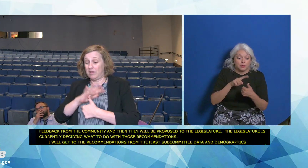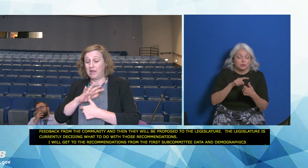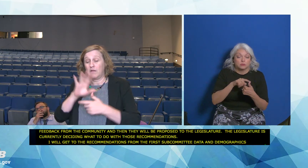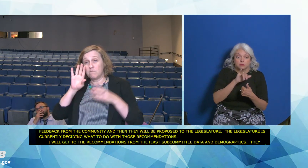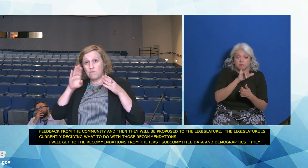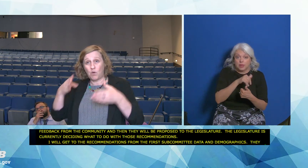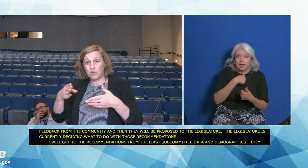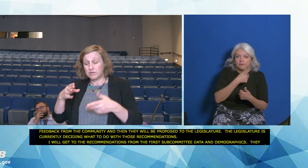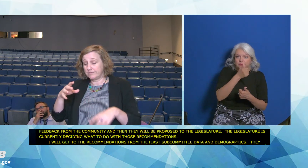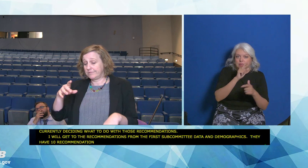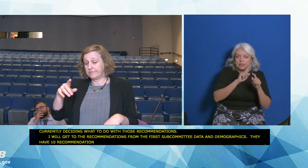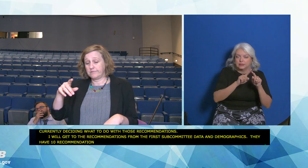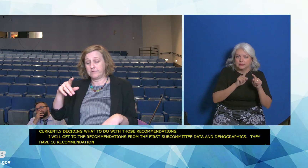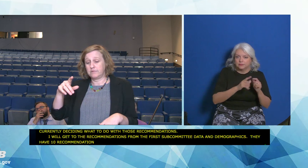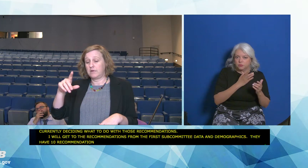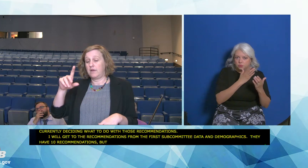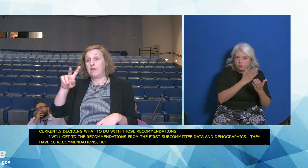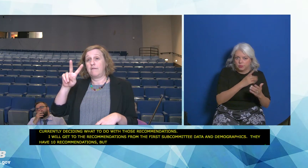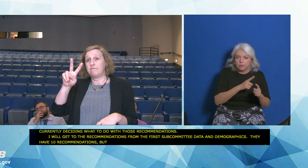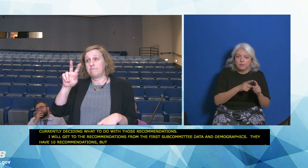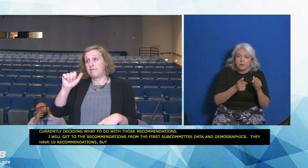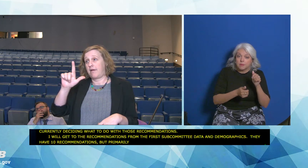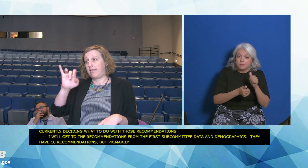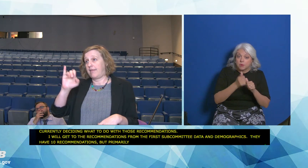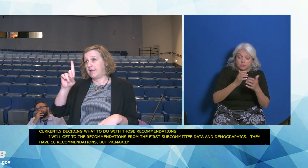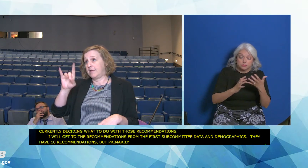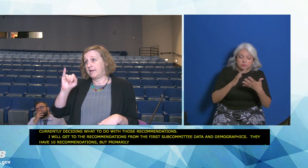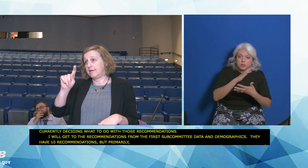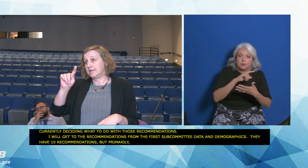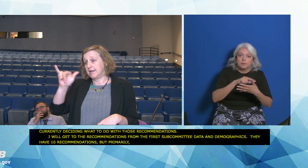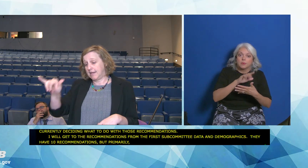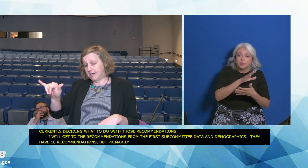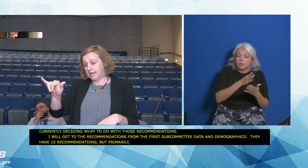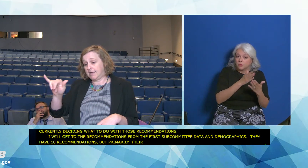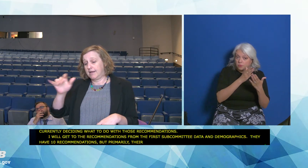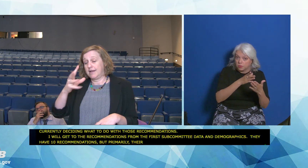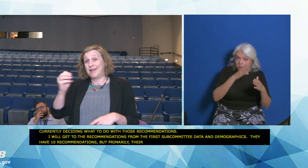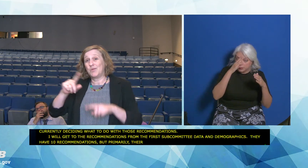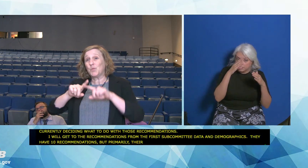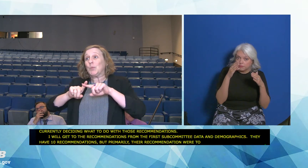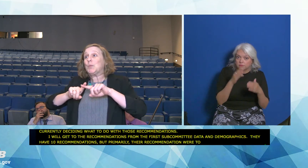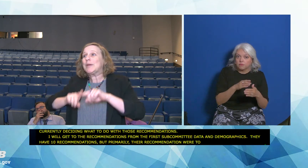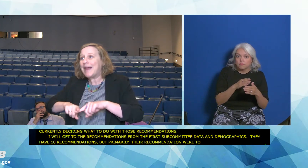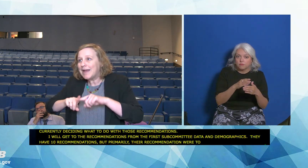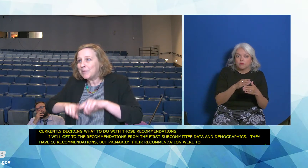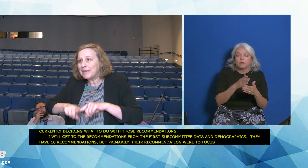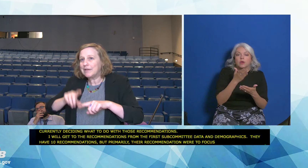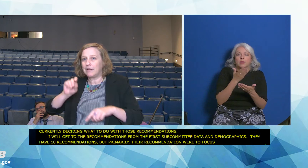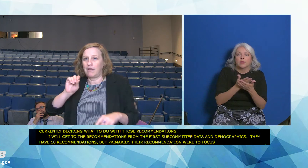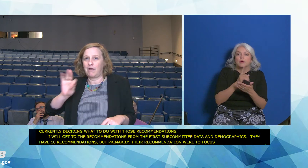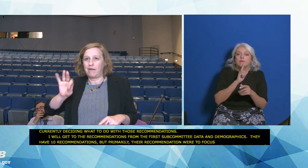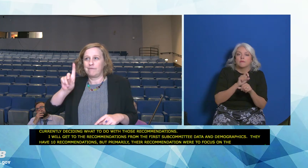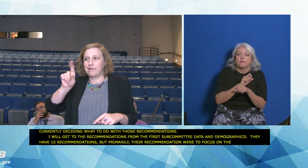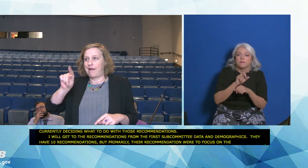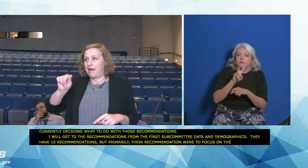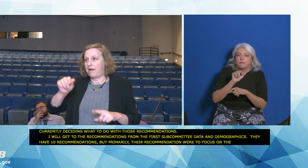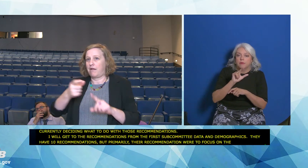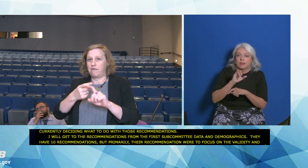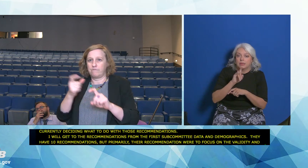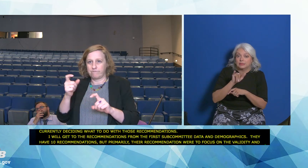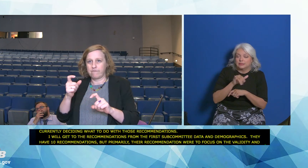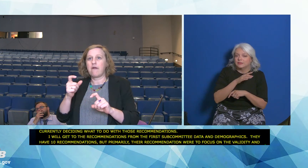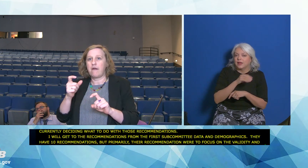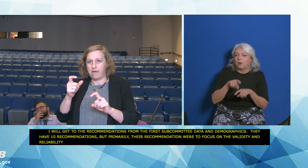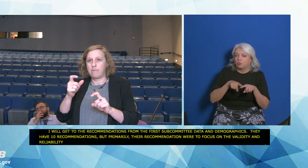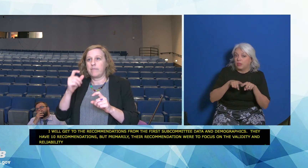recommendations, but primarily their recommendations were to focus on the validity and reliability